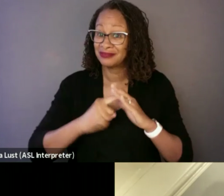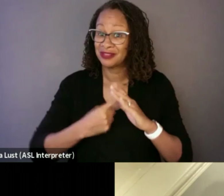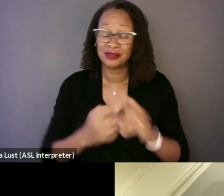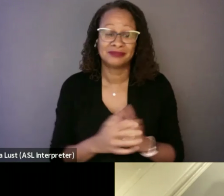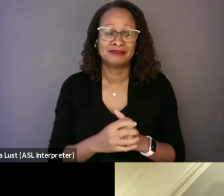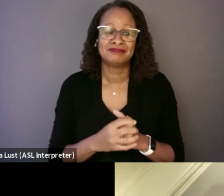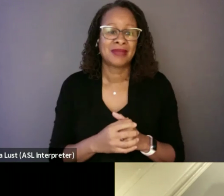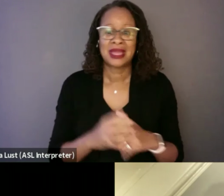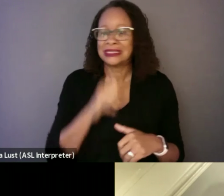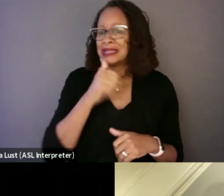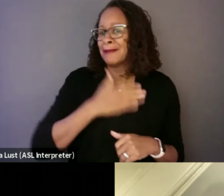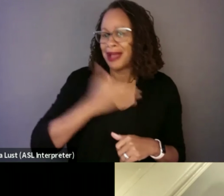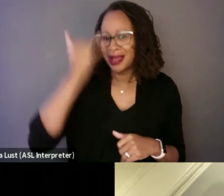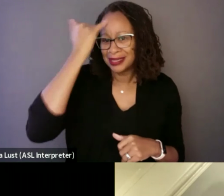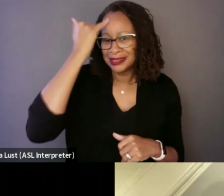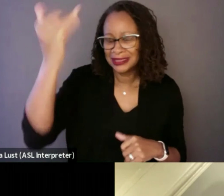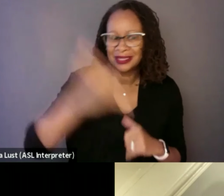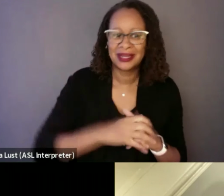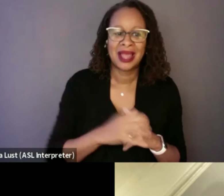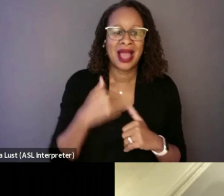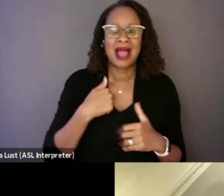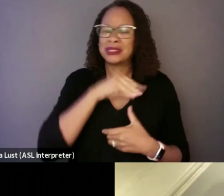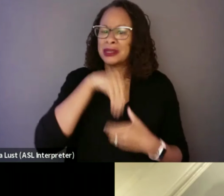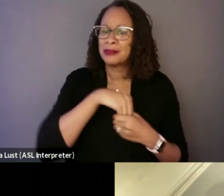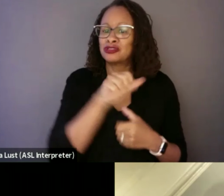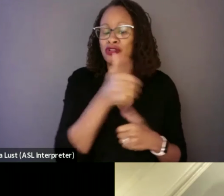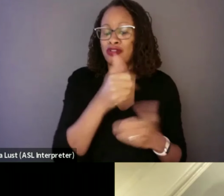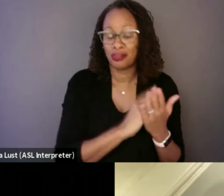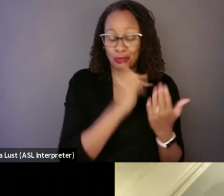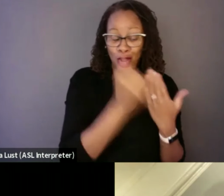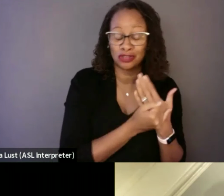my idea. I was in the middle of another project,